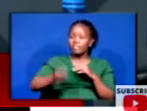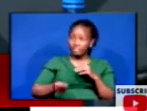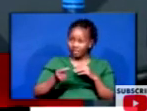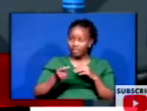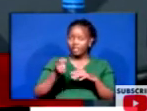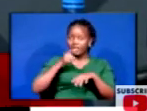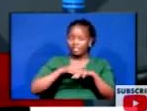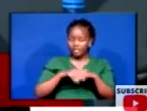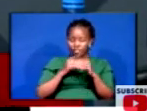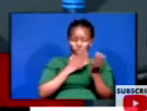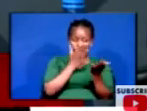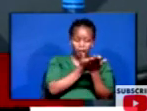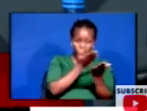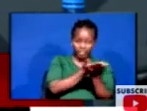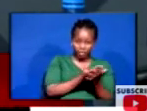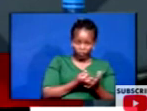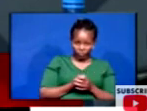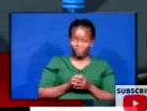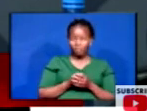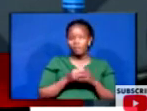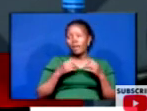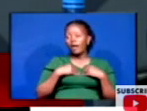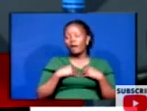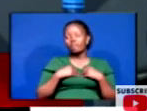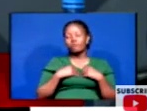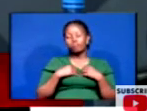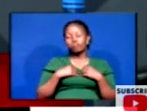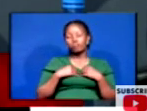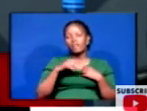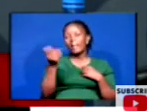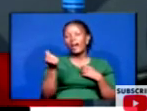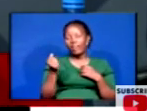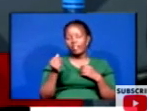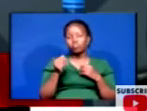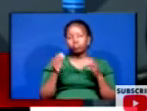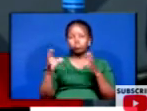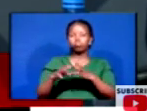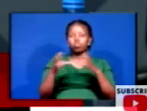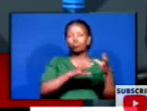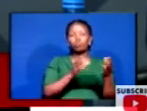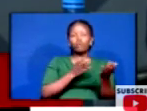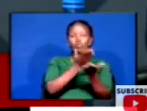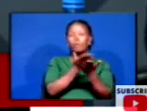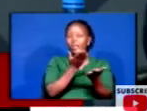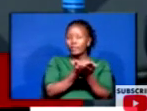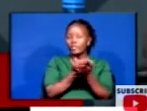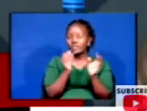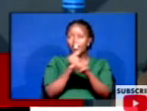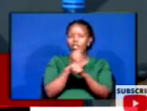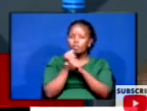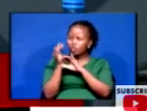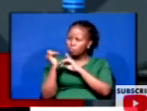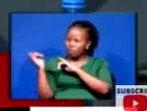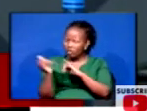of the petition. Mm-hmm. And so there is no way any party, yeah, both the respondents or the petitioners, will have introduced that document